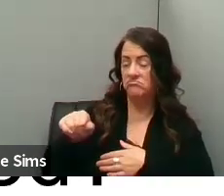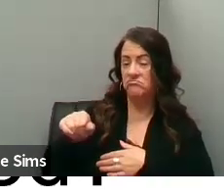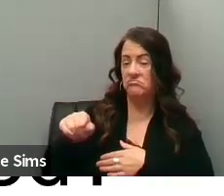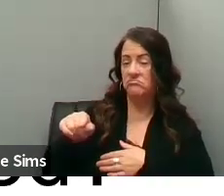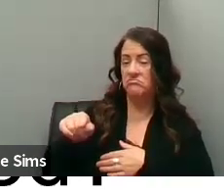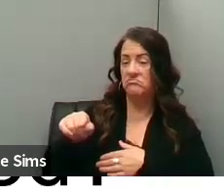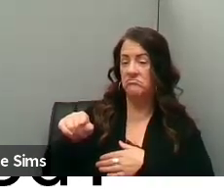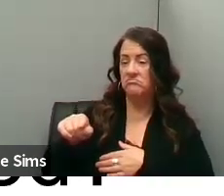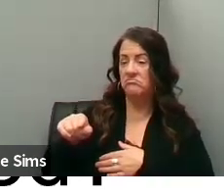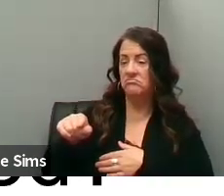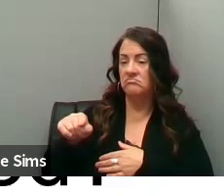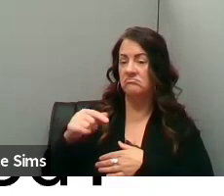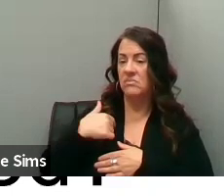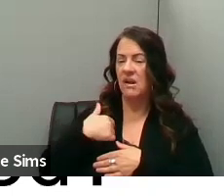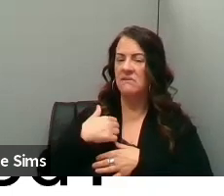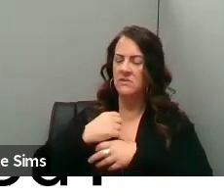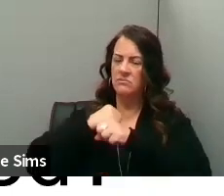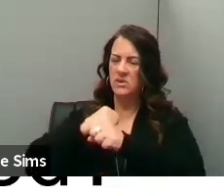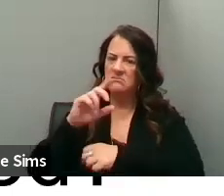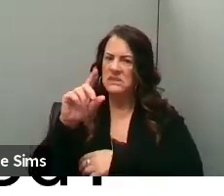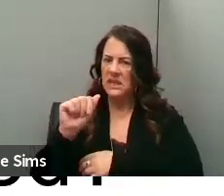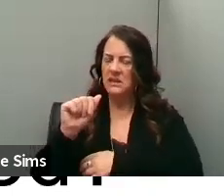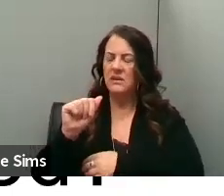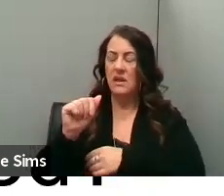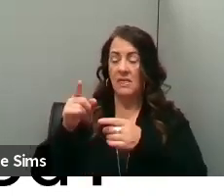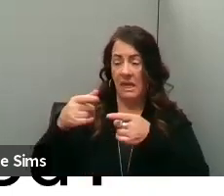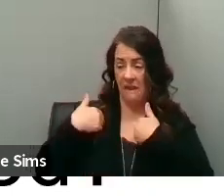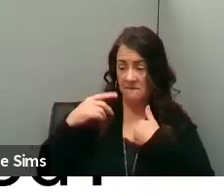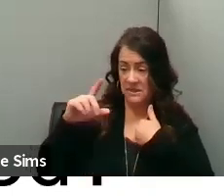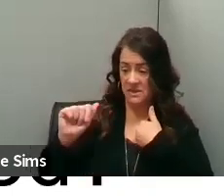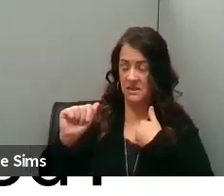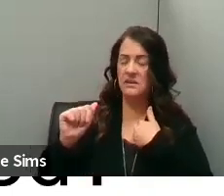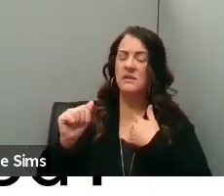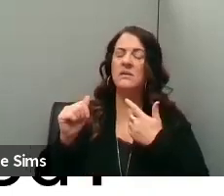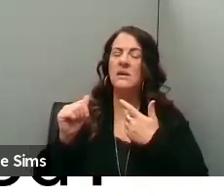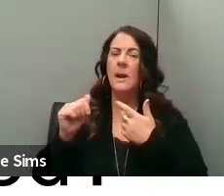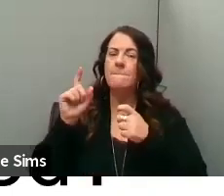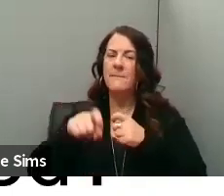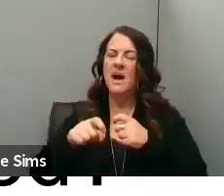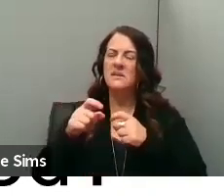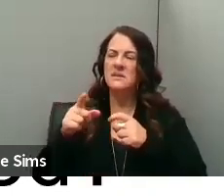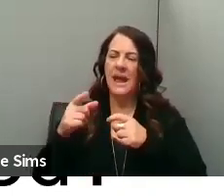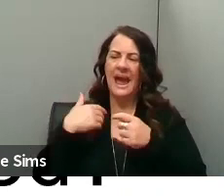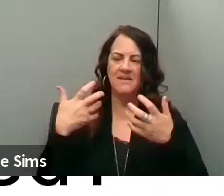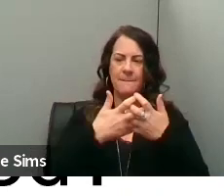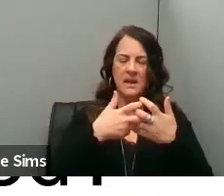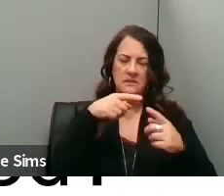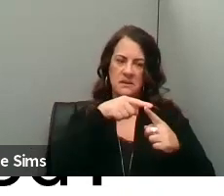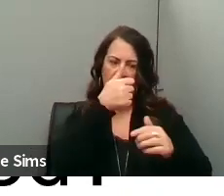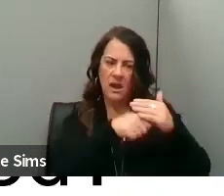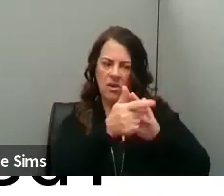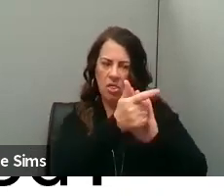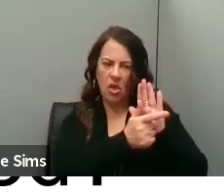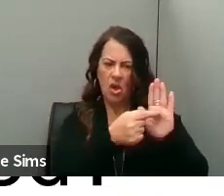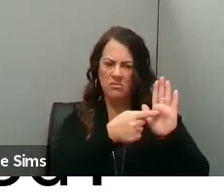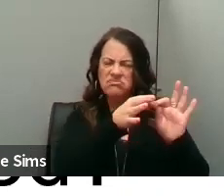protected against discrimination has to be a person with a disability as defined by the law. The definition of disability